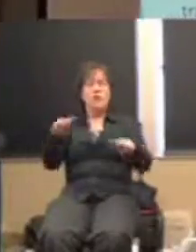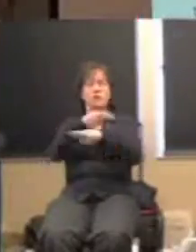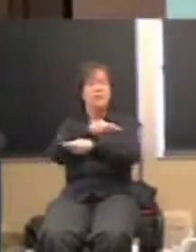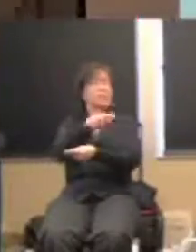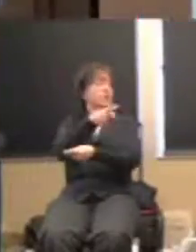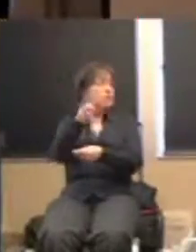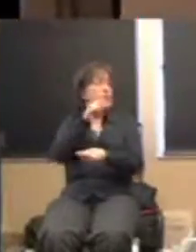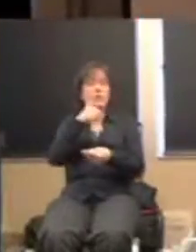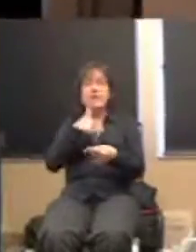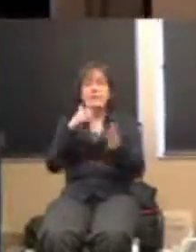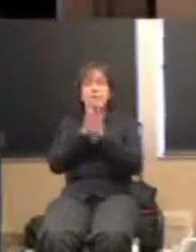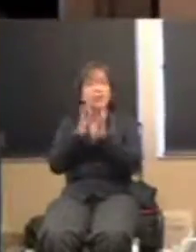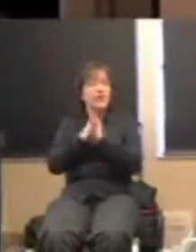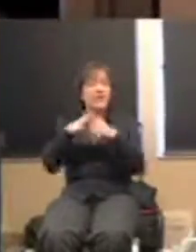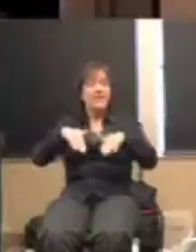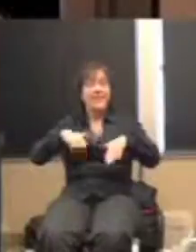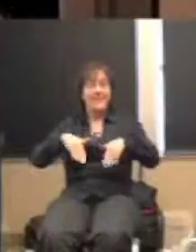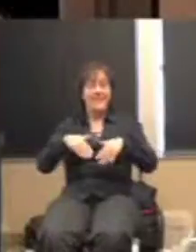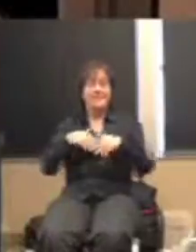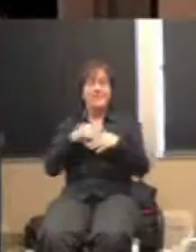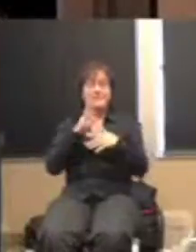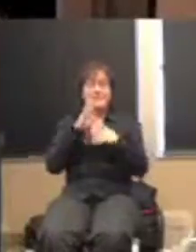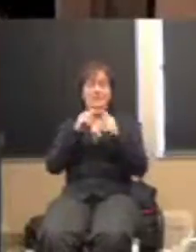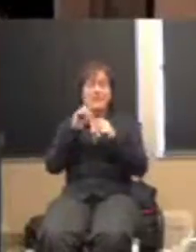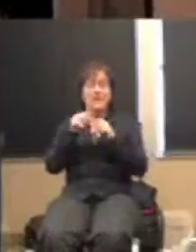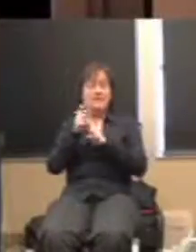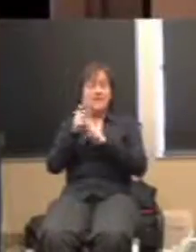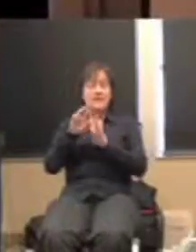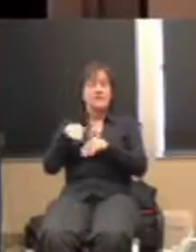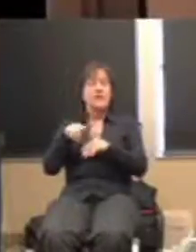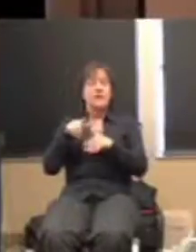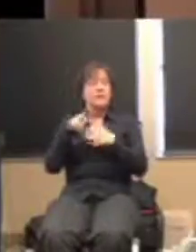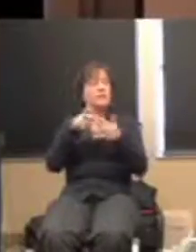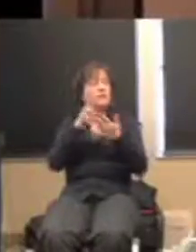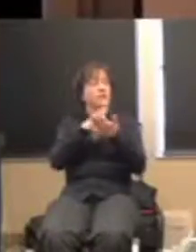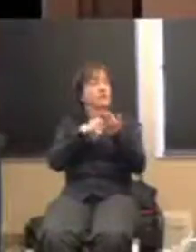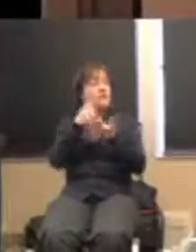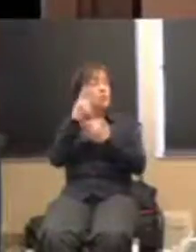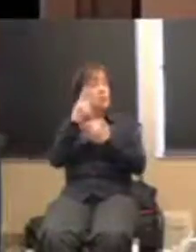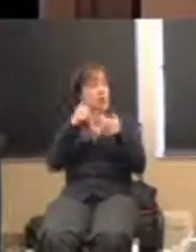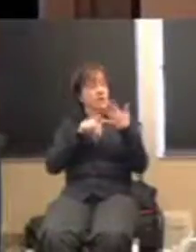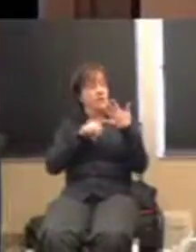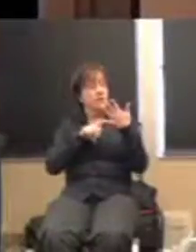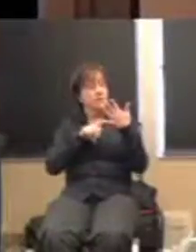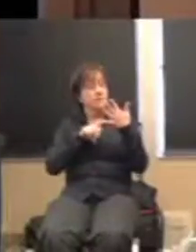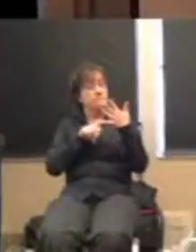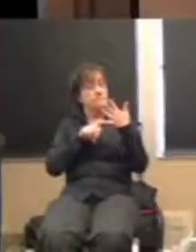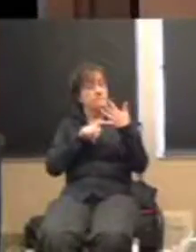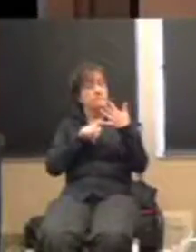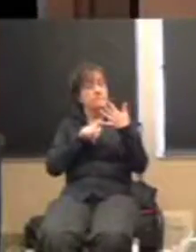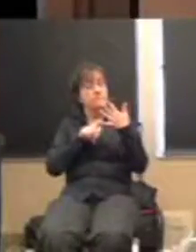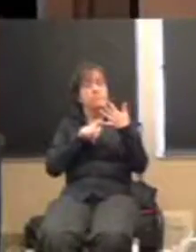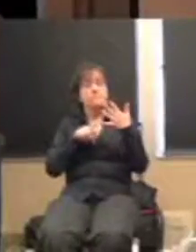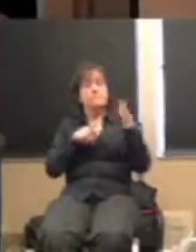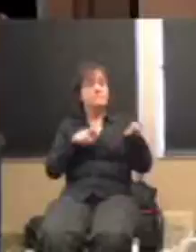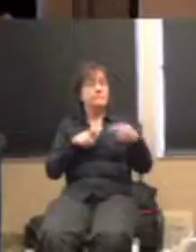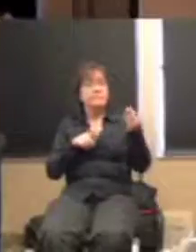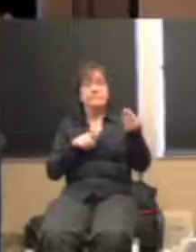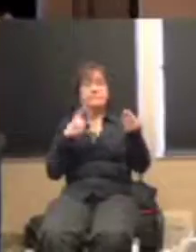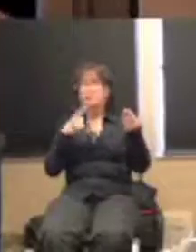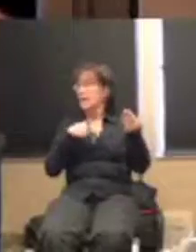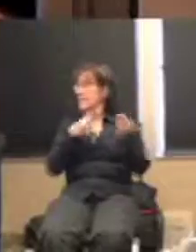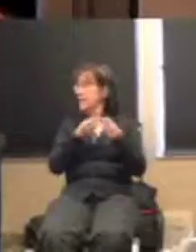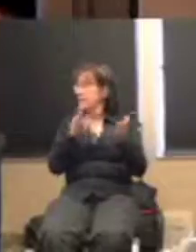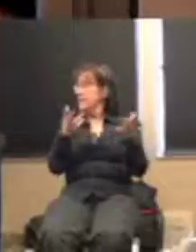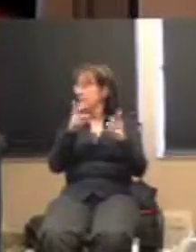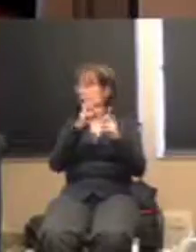yet. We'll get to the book in a minute. So what you can do for phase 1 is get an item out, and I passed out a couple of